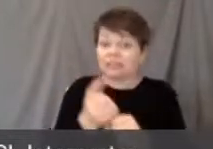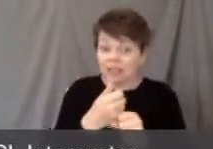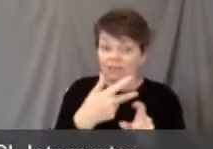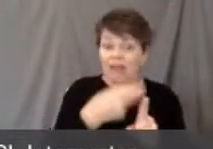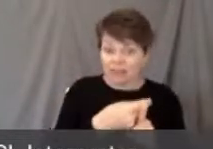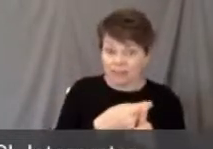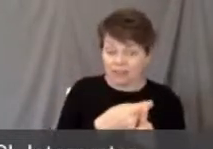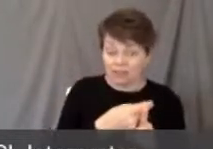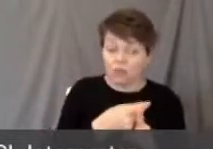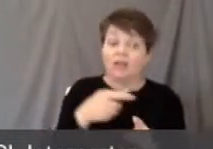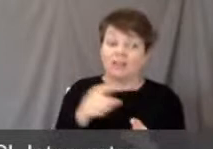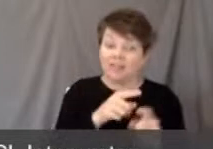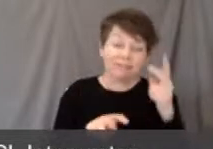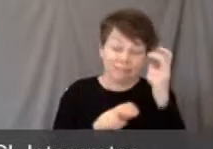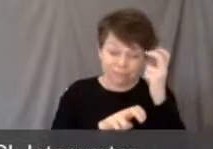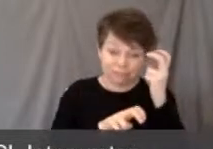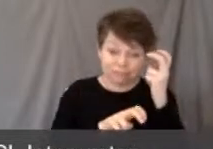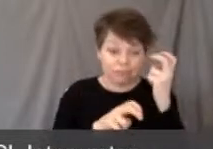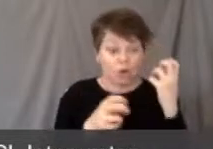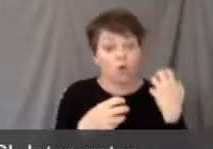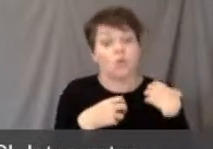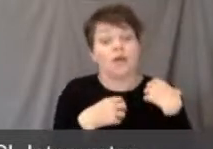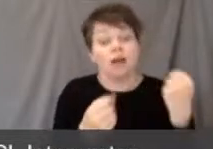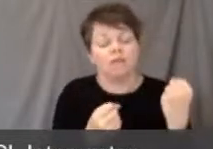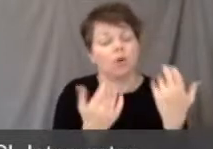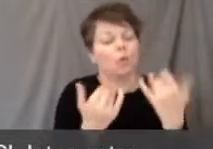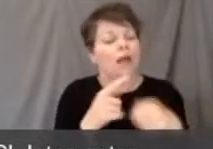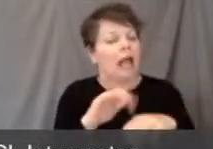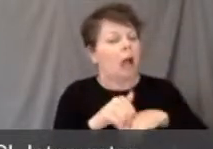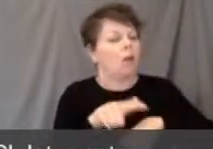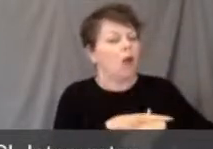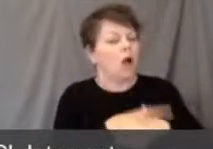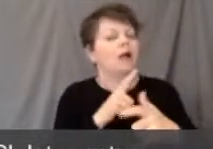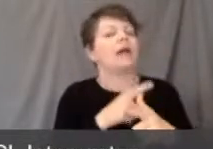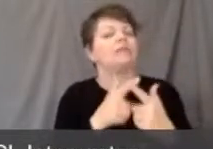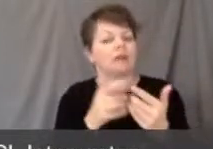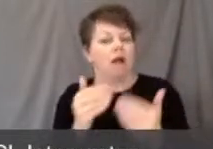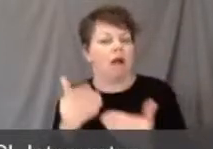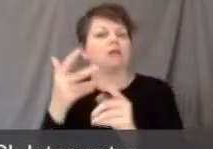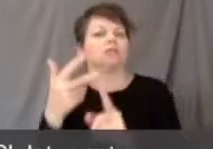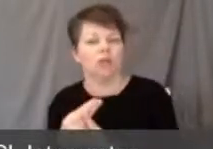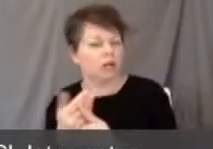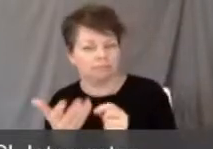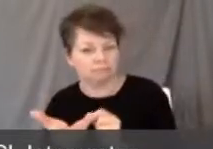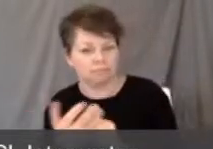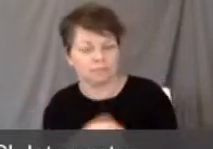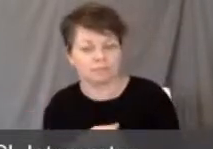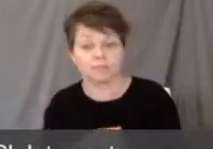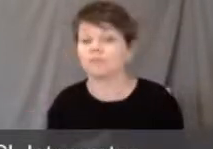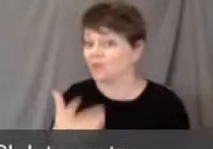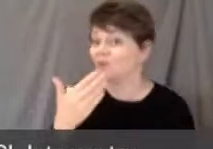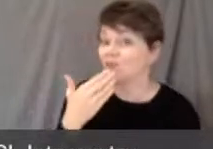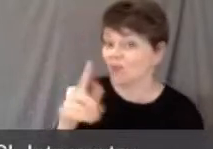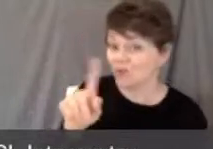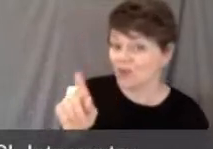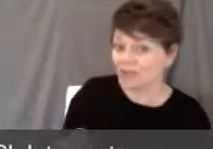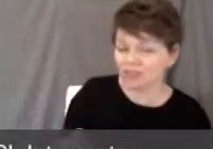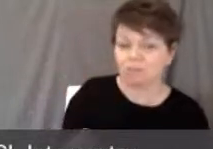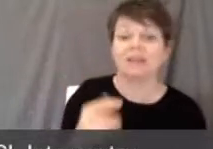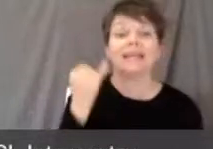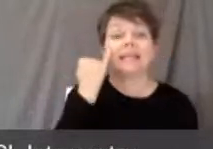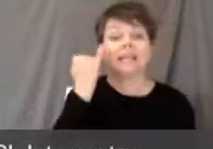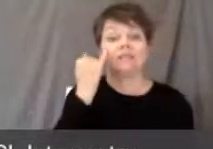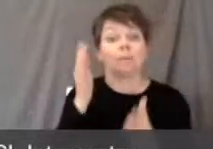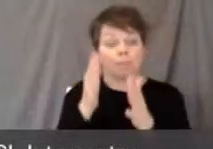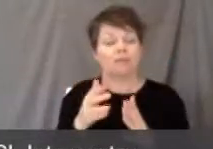between when they recover and when they should be vaccinated? Yes, great question. We do still recommend, even if you've had a